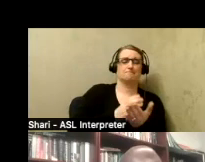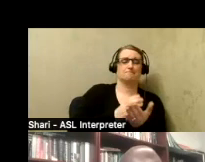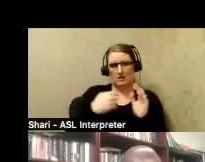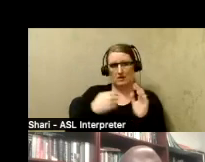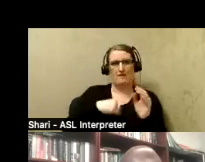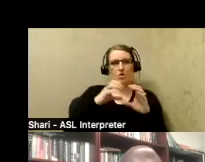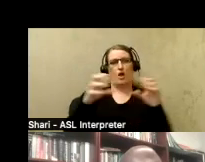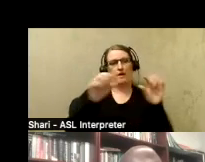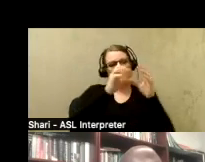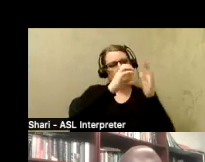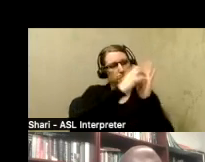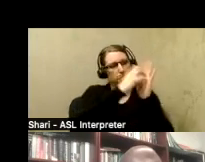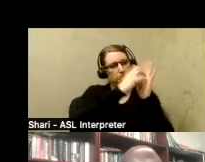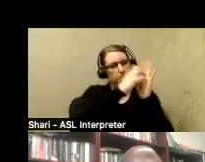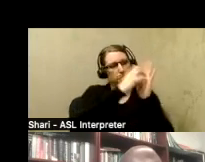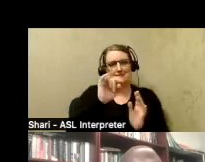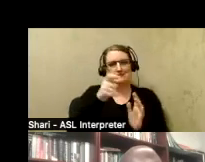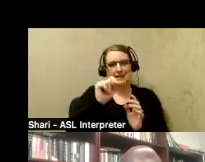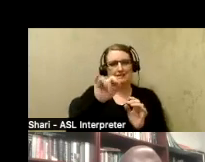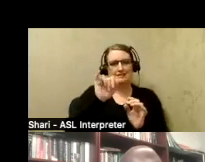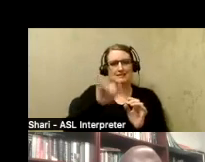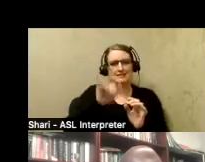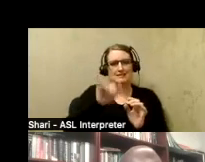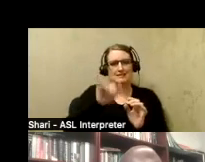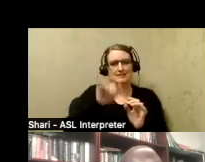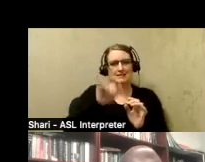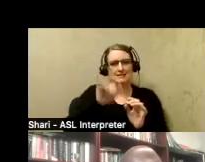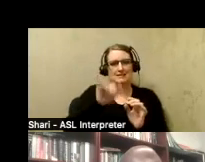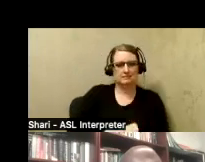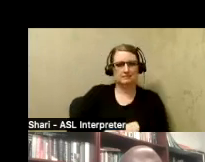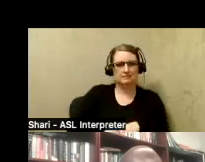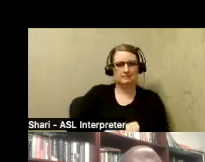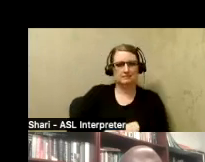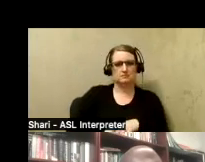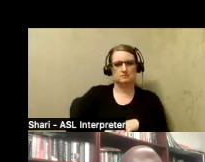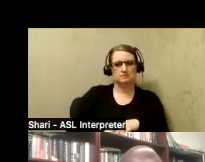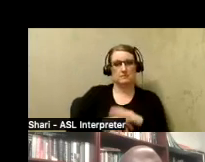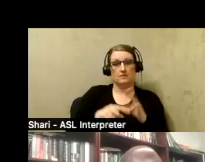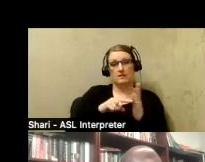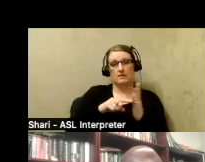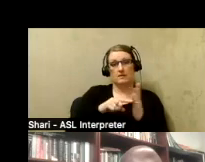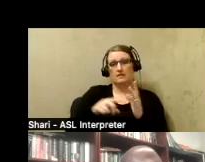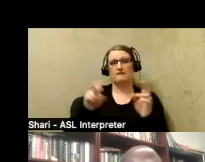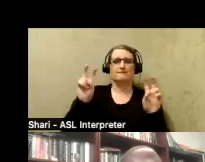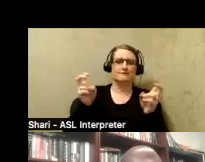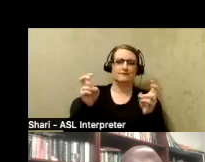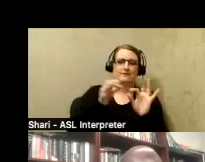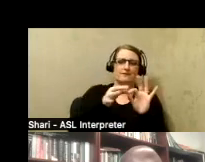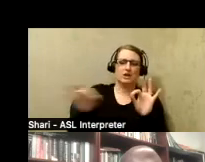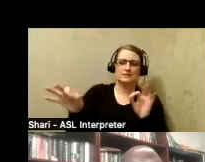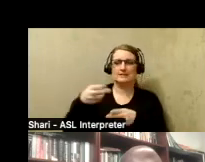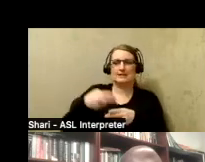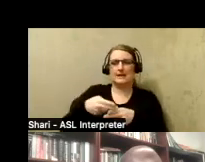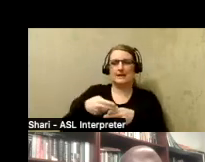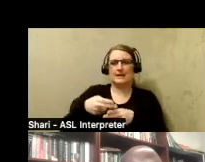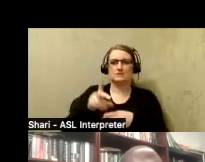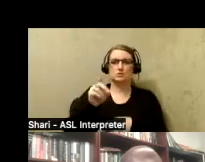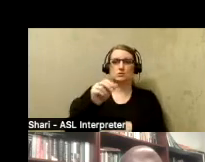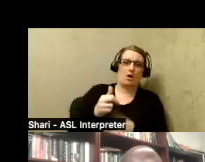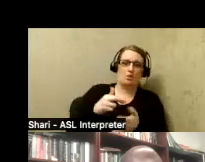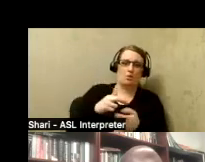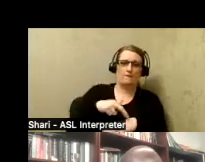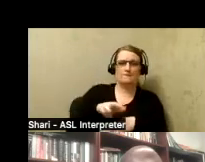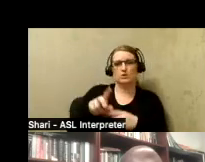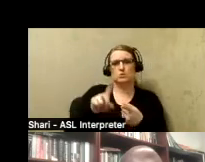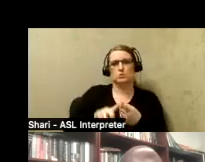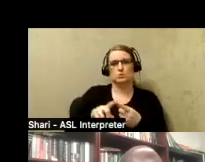text written all over it, a kind of glossolalia. But what's very interesting is that these phrases and names do not necessarily